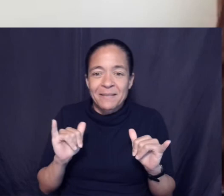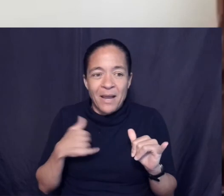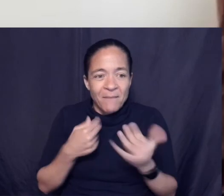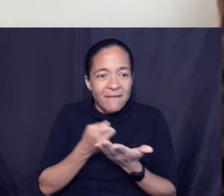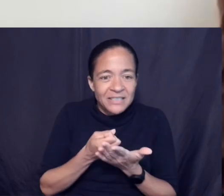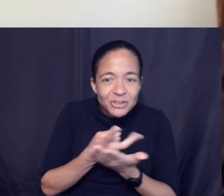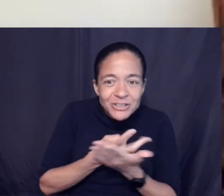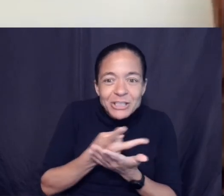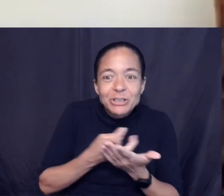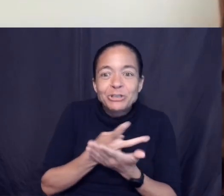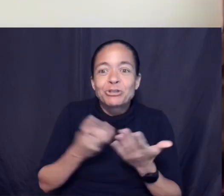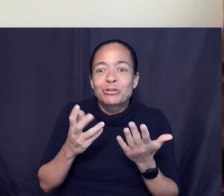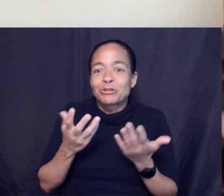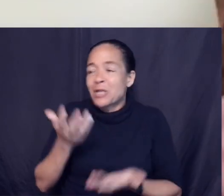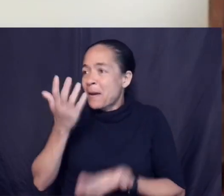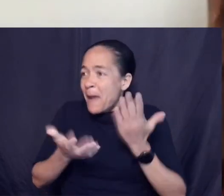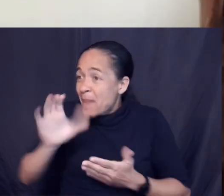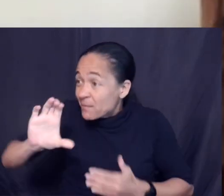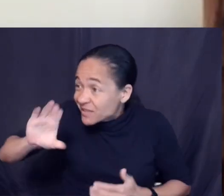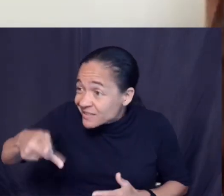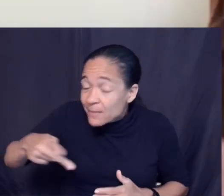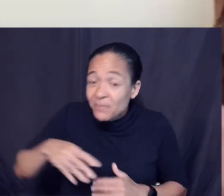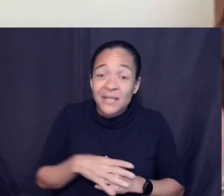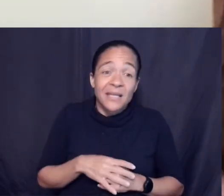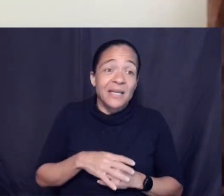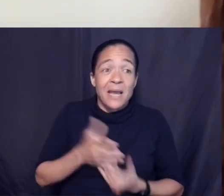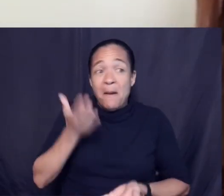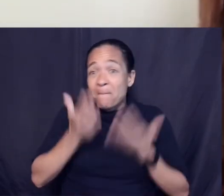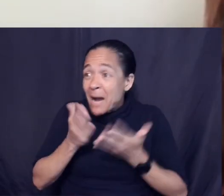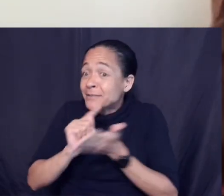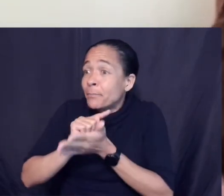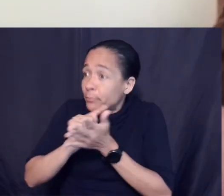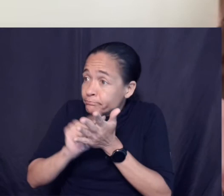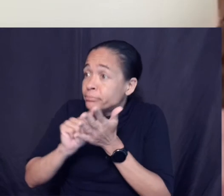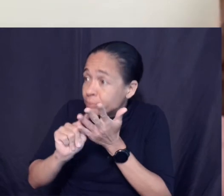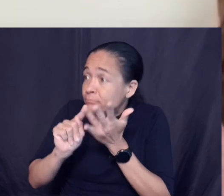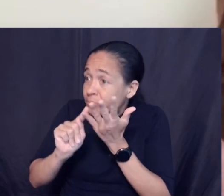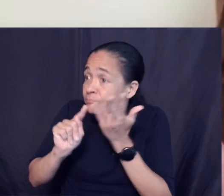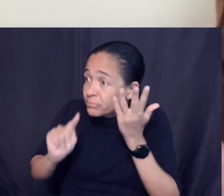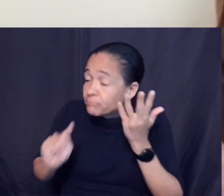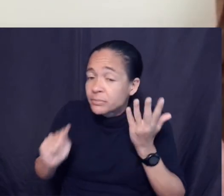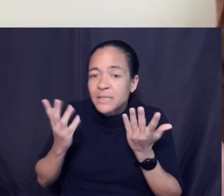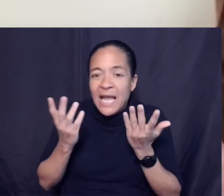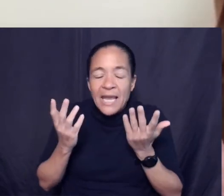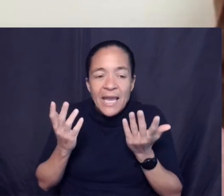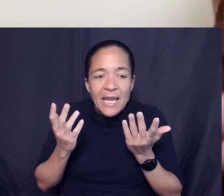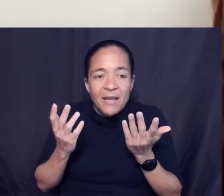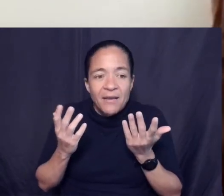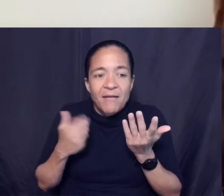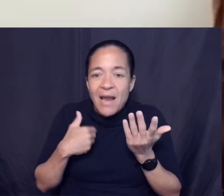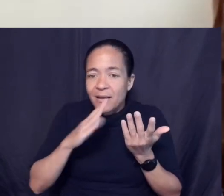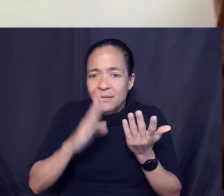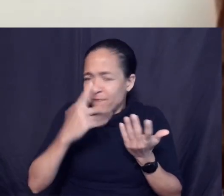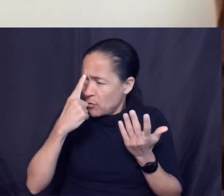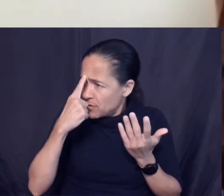there's also the seizures and the possible cerebral palsy and the possible this. And so it's just,